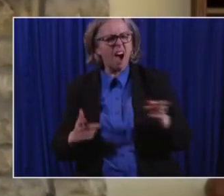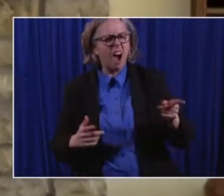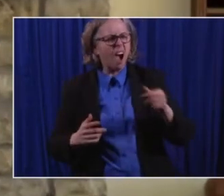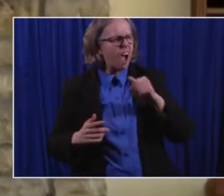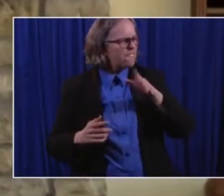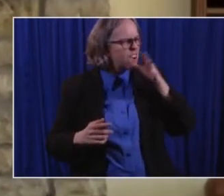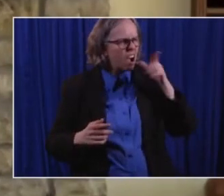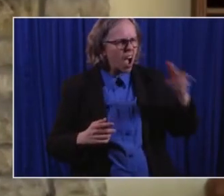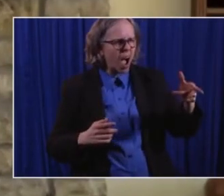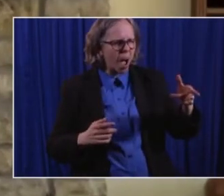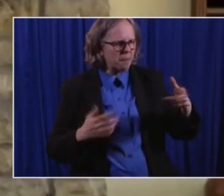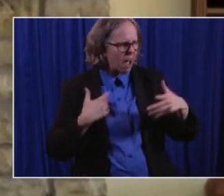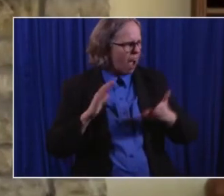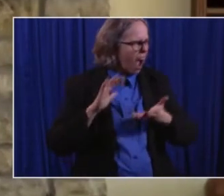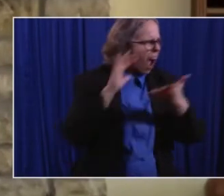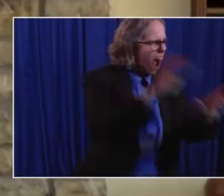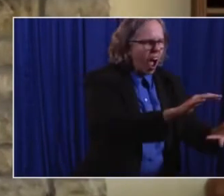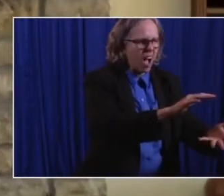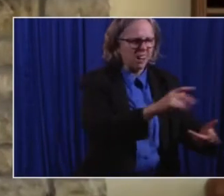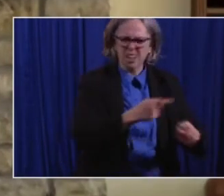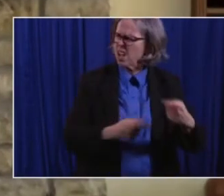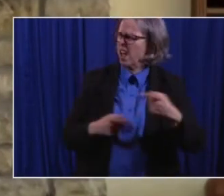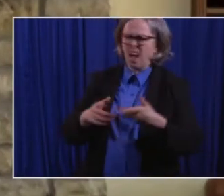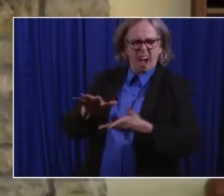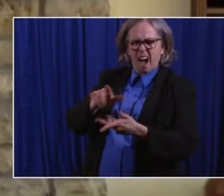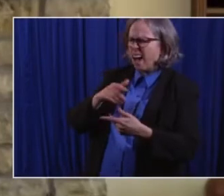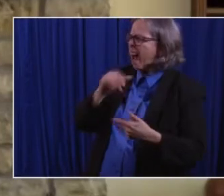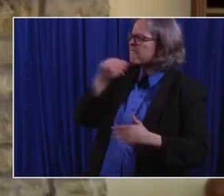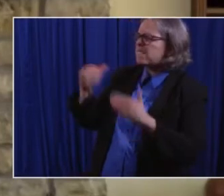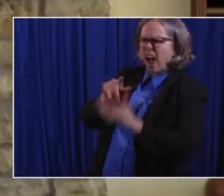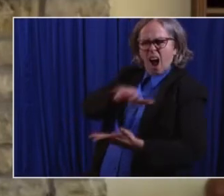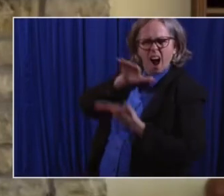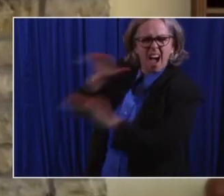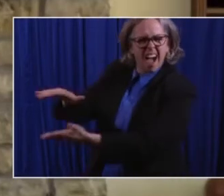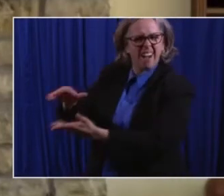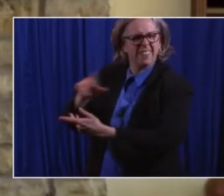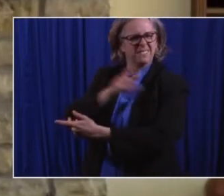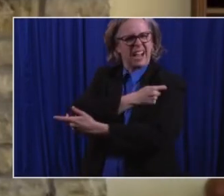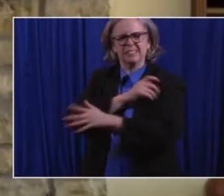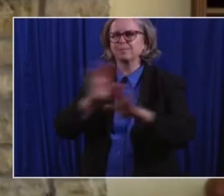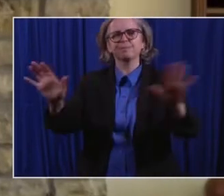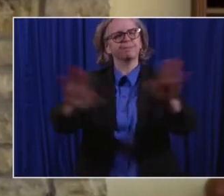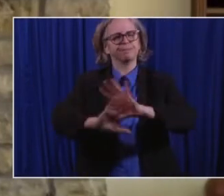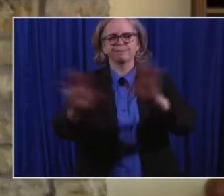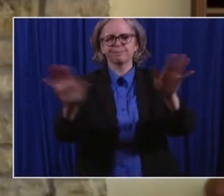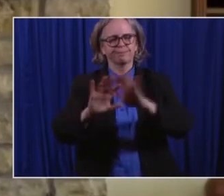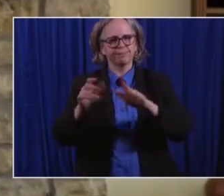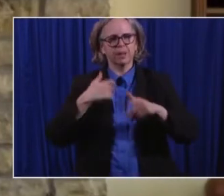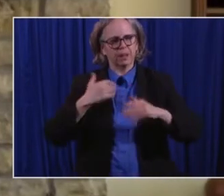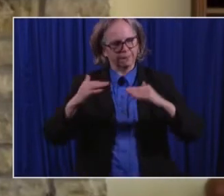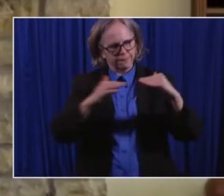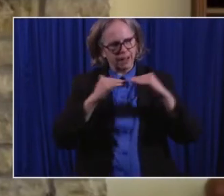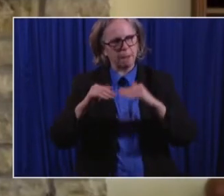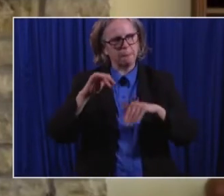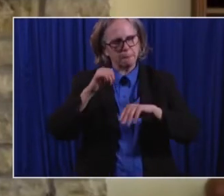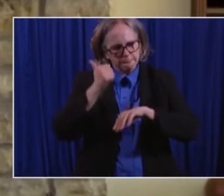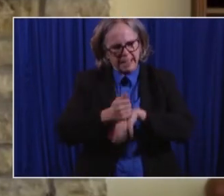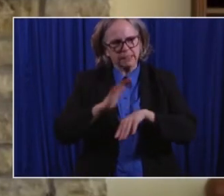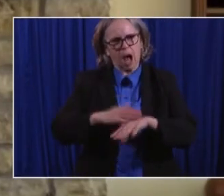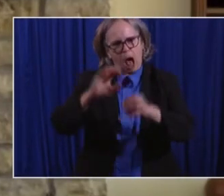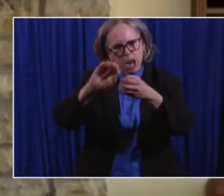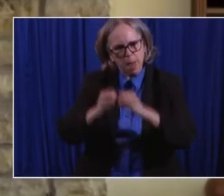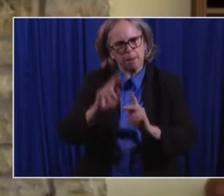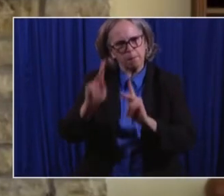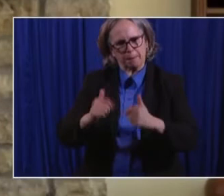urban areas. It's not. It's going out basically on a population formula. Next question is from